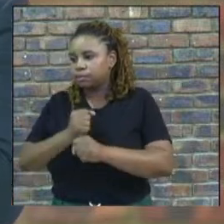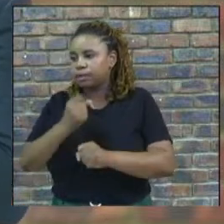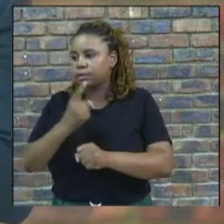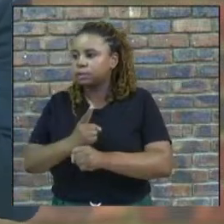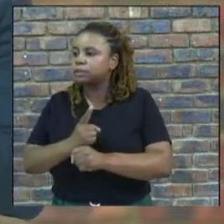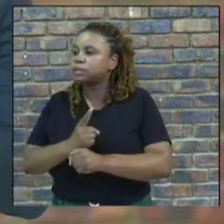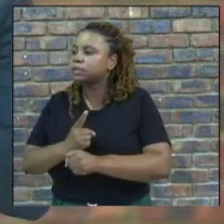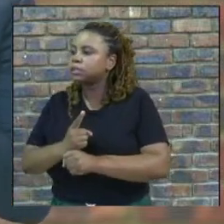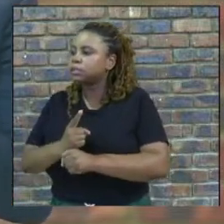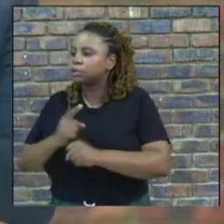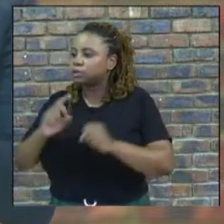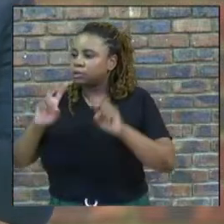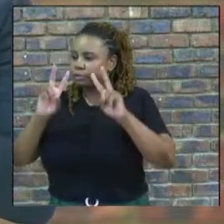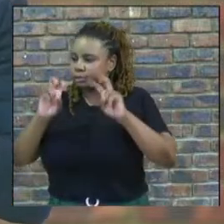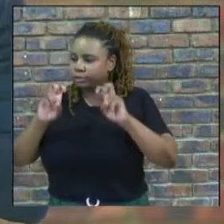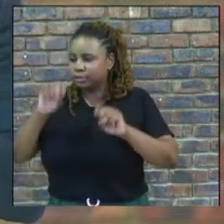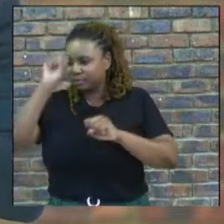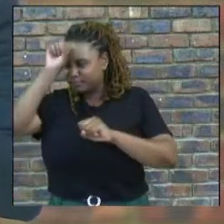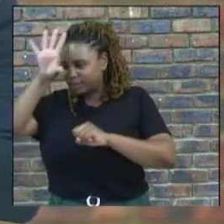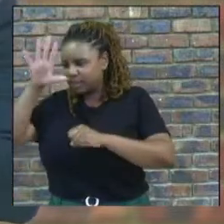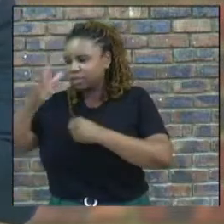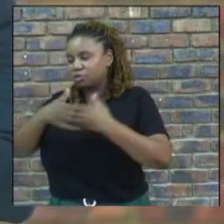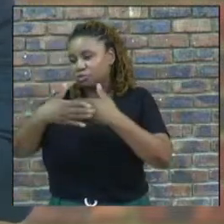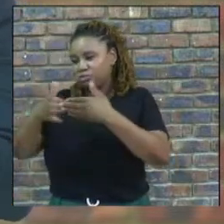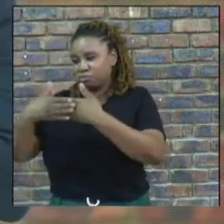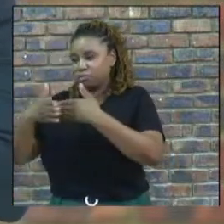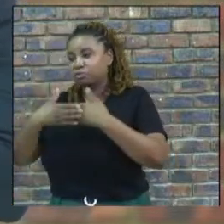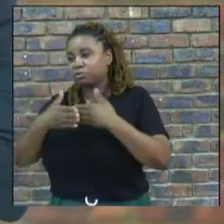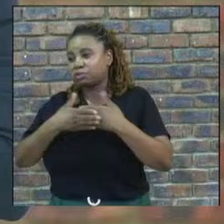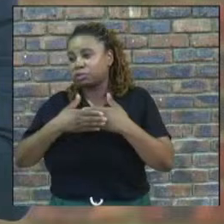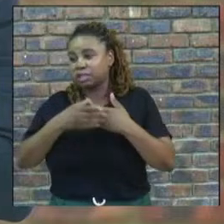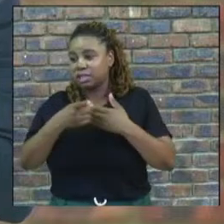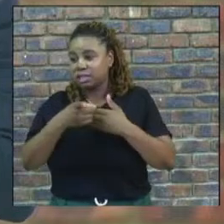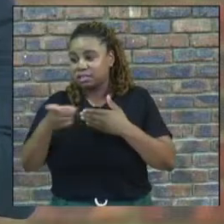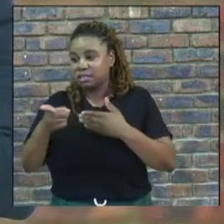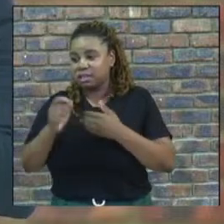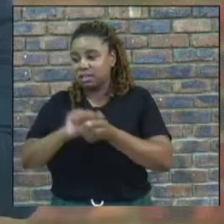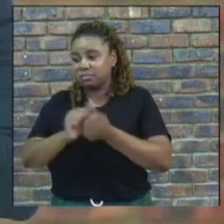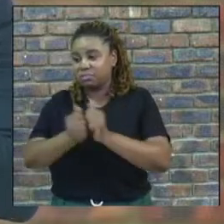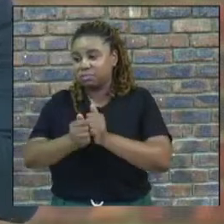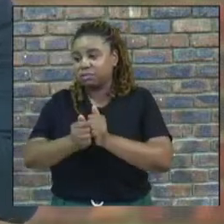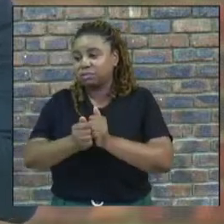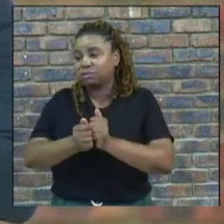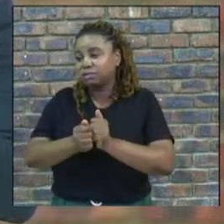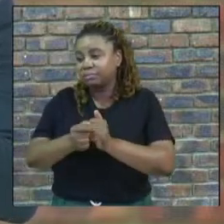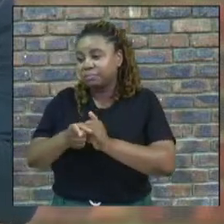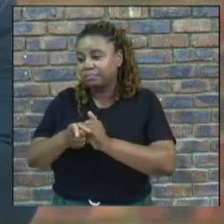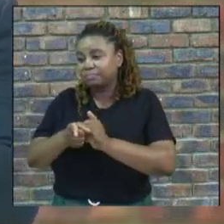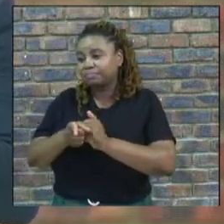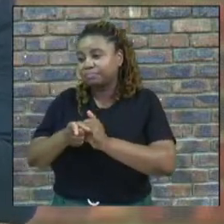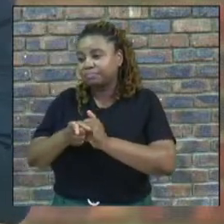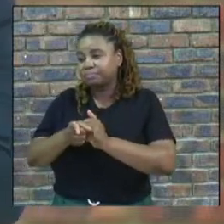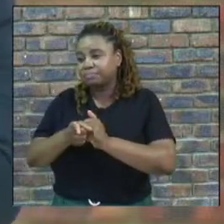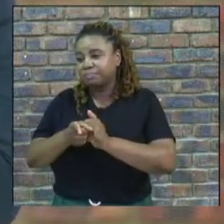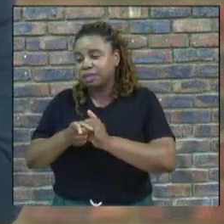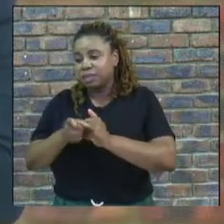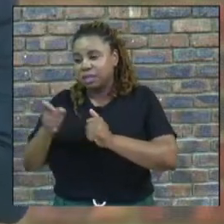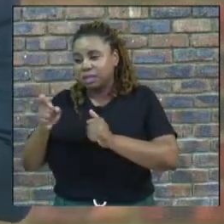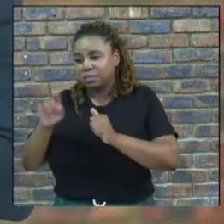already the quality. Mara, the problem because but the mine